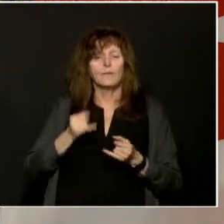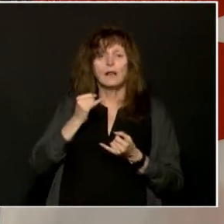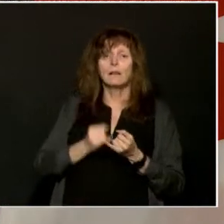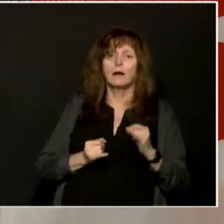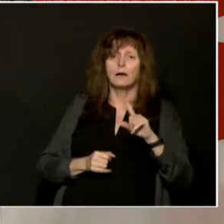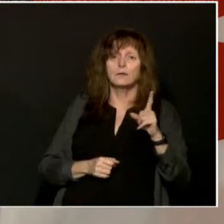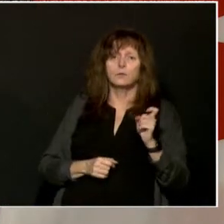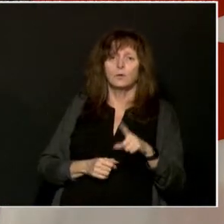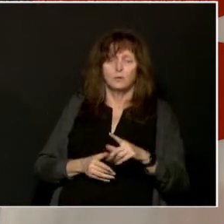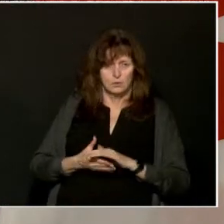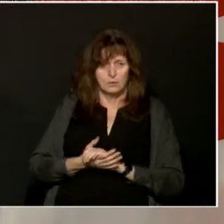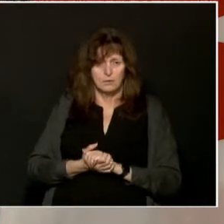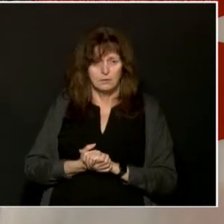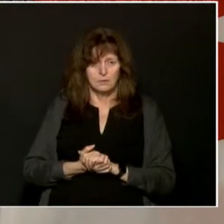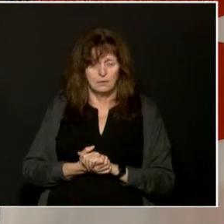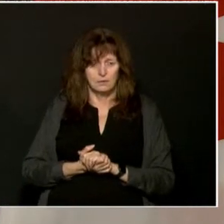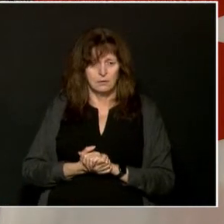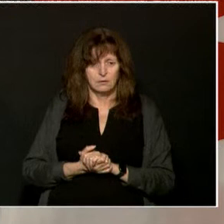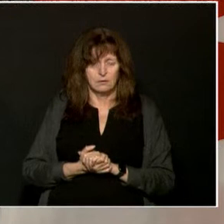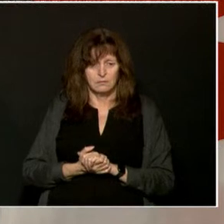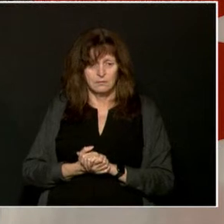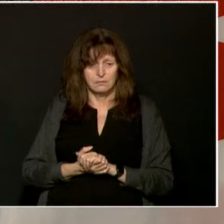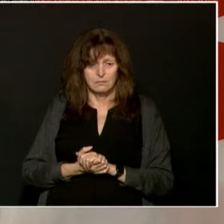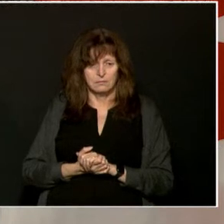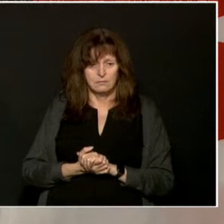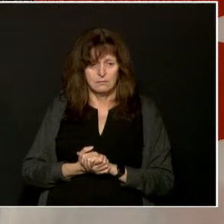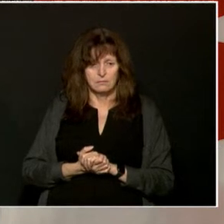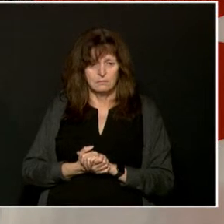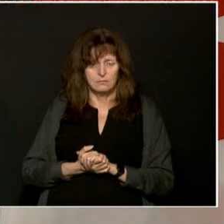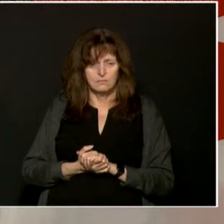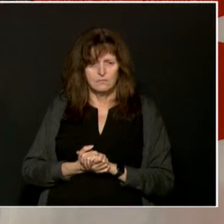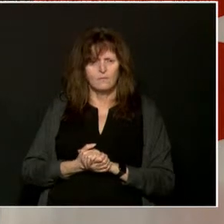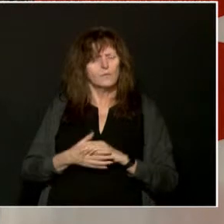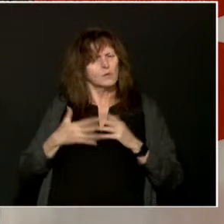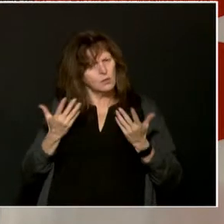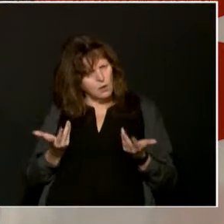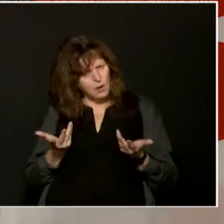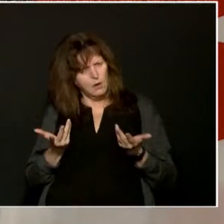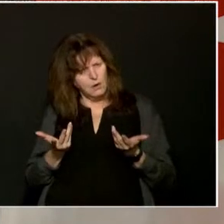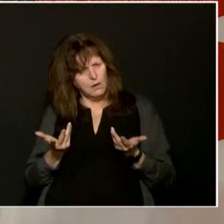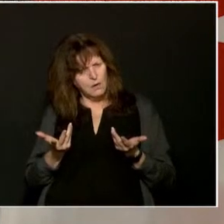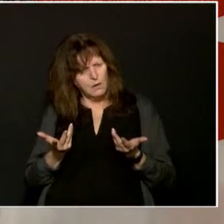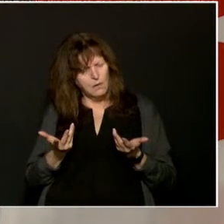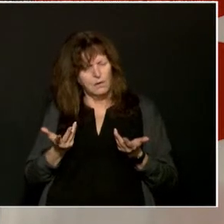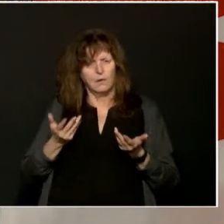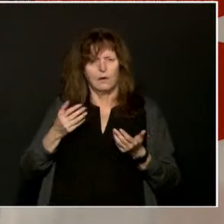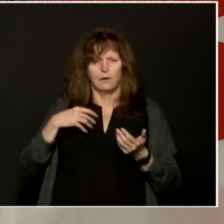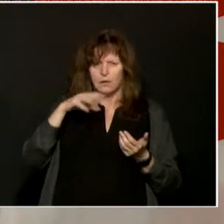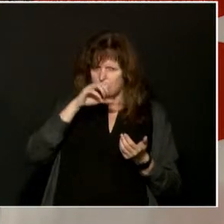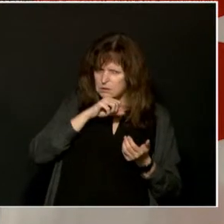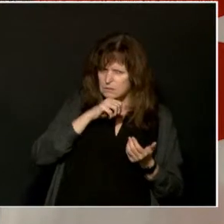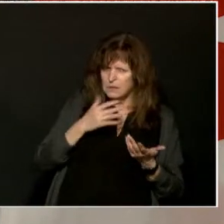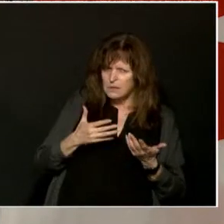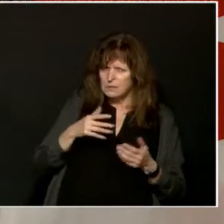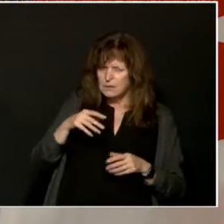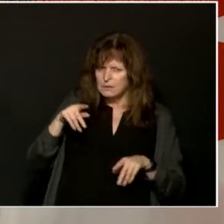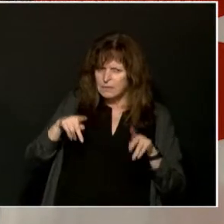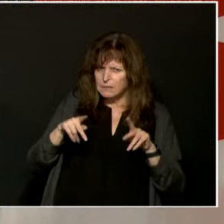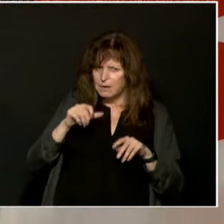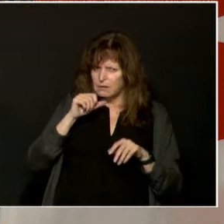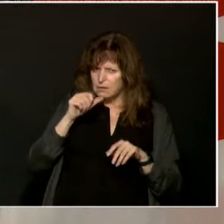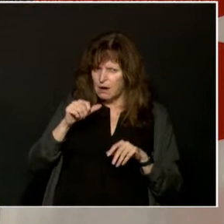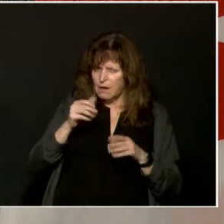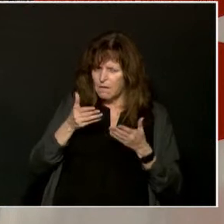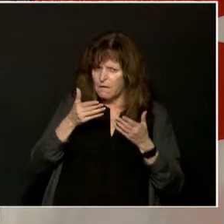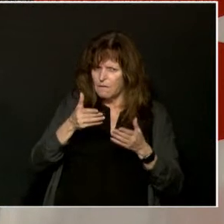So I guess people aren't going to be offered shots based on a different criteria. It's going to follow the same groupings based